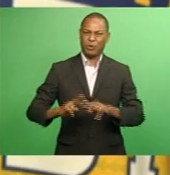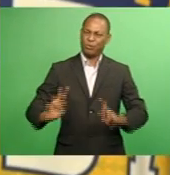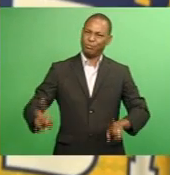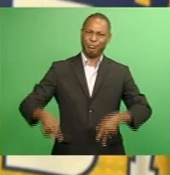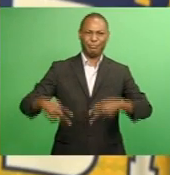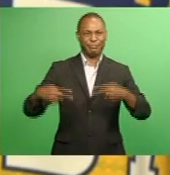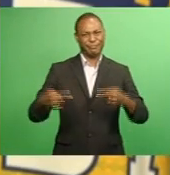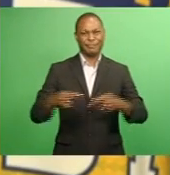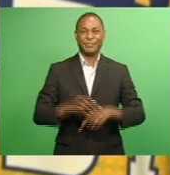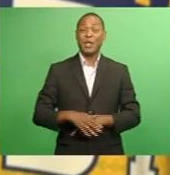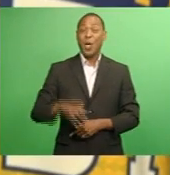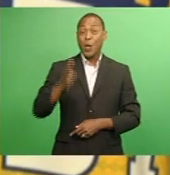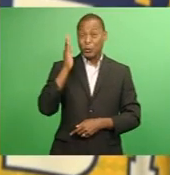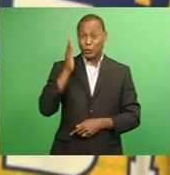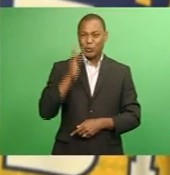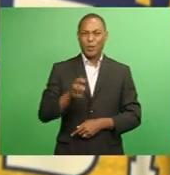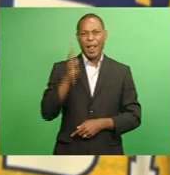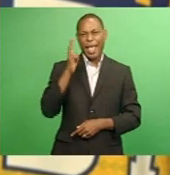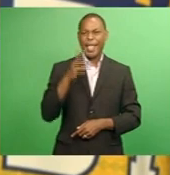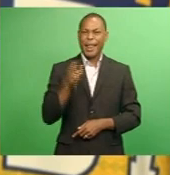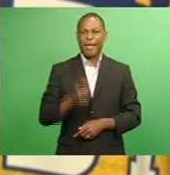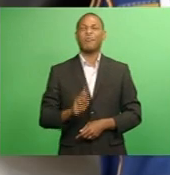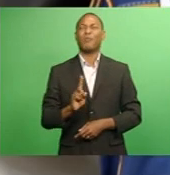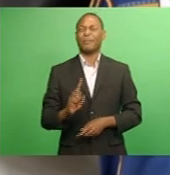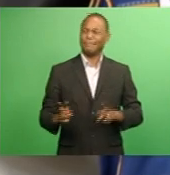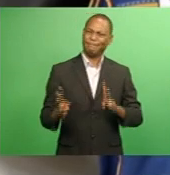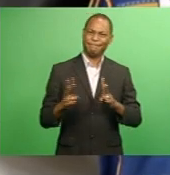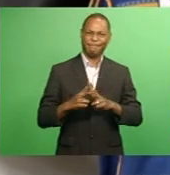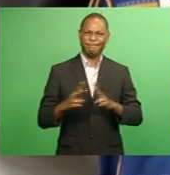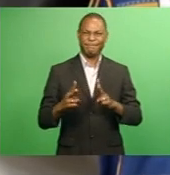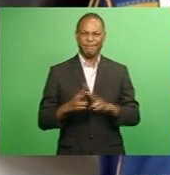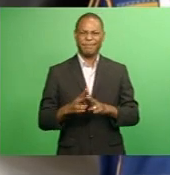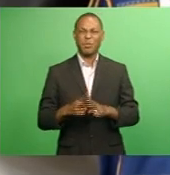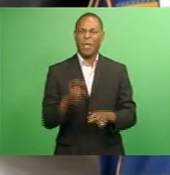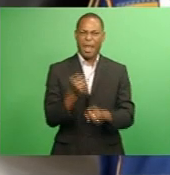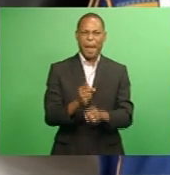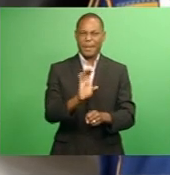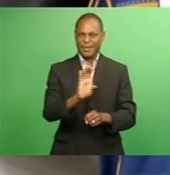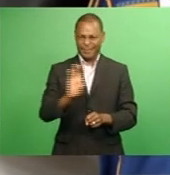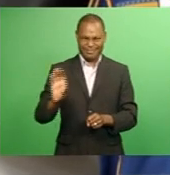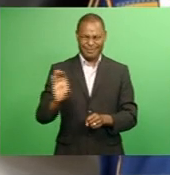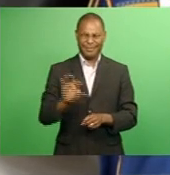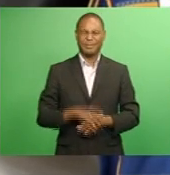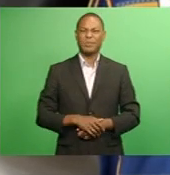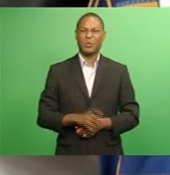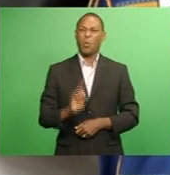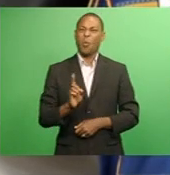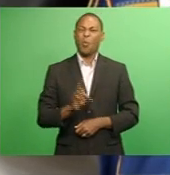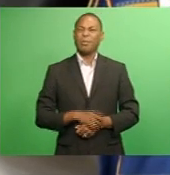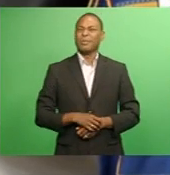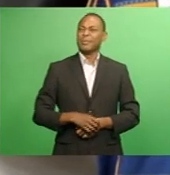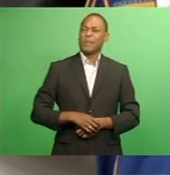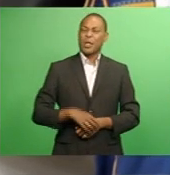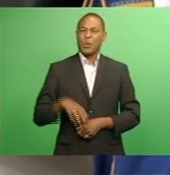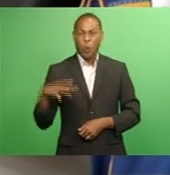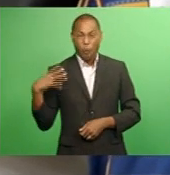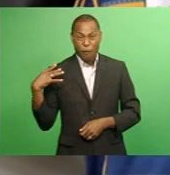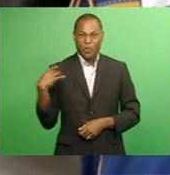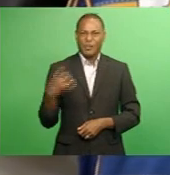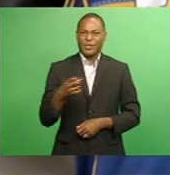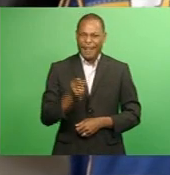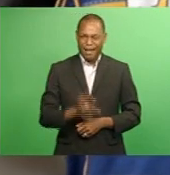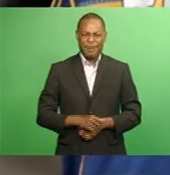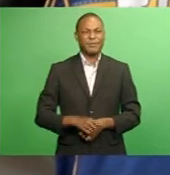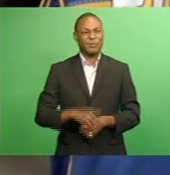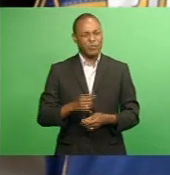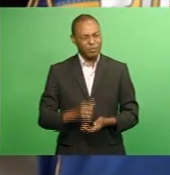The school has once again struck a partnership deal with JAXA Fiji. They will be the official merchandise sponsor for RKS Athletics